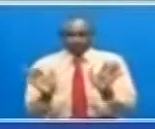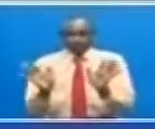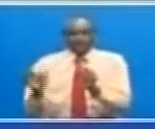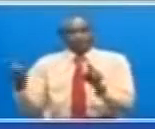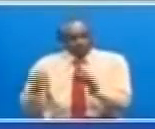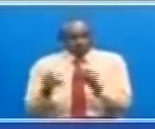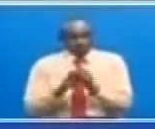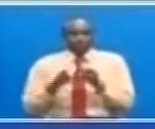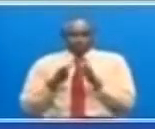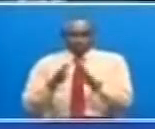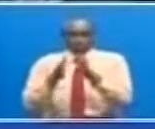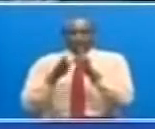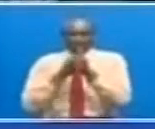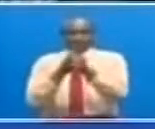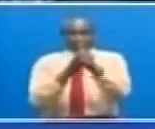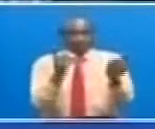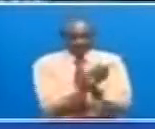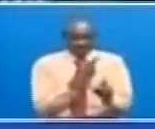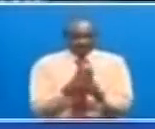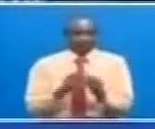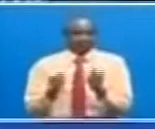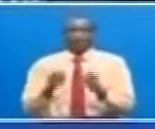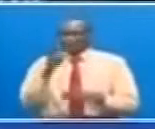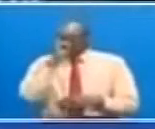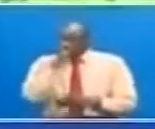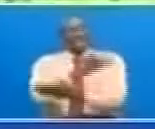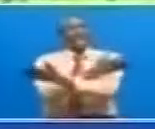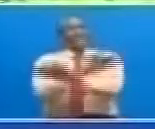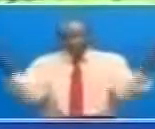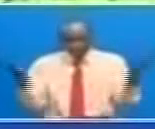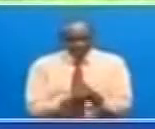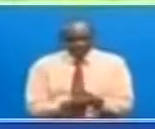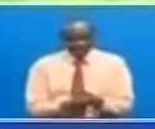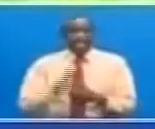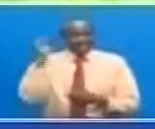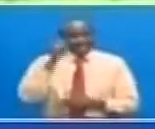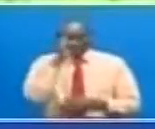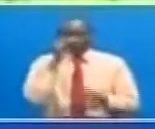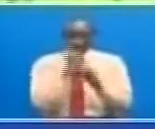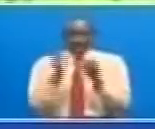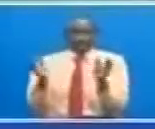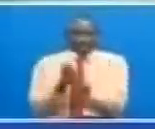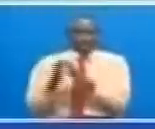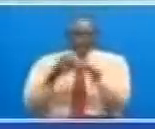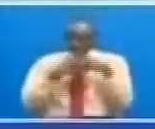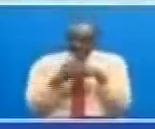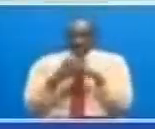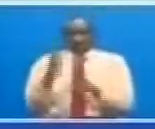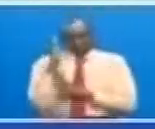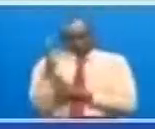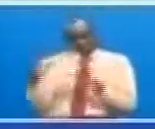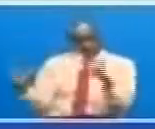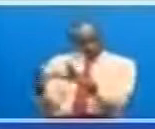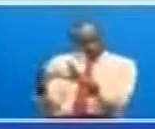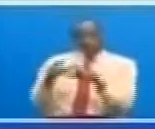to the escort of dignitaries. The police were everywhere. Kenyan officers worked alongside American security